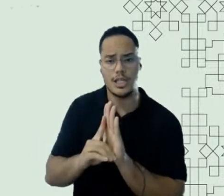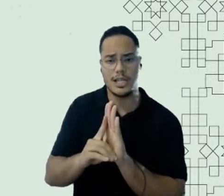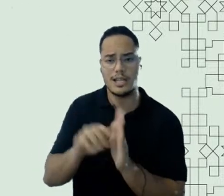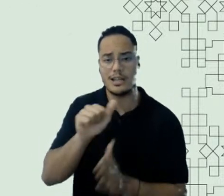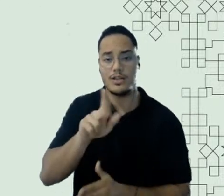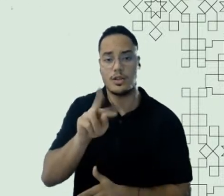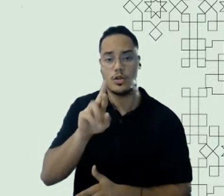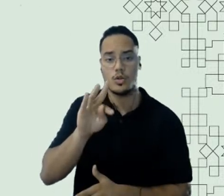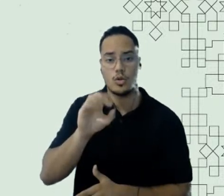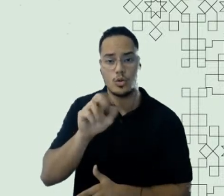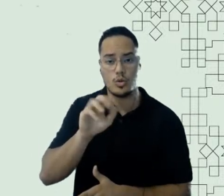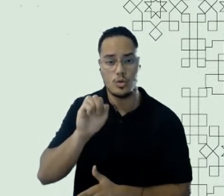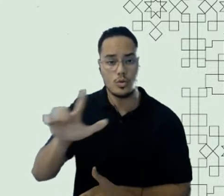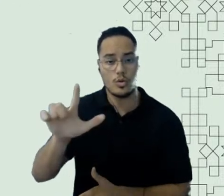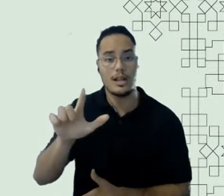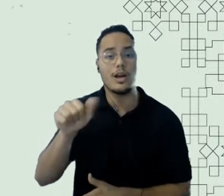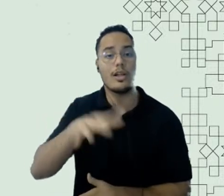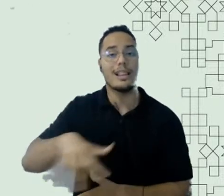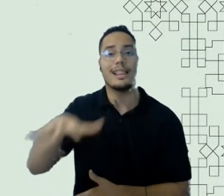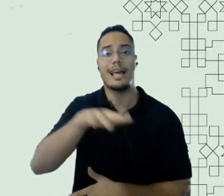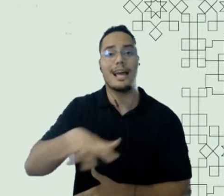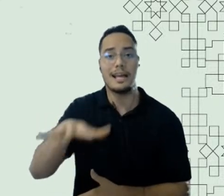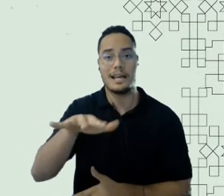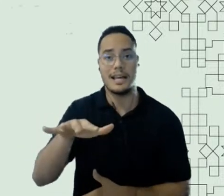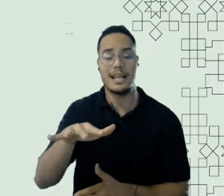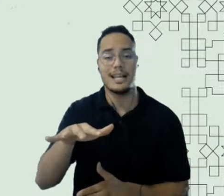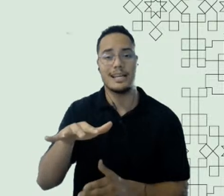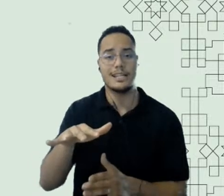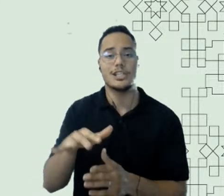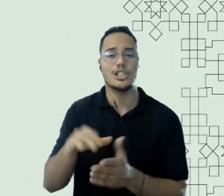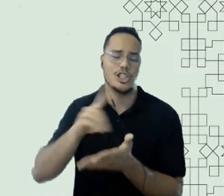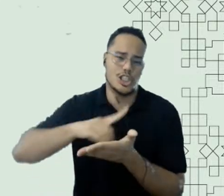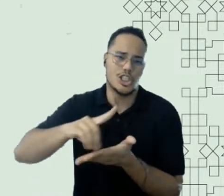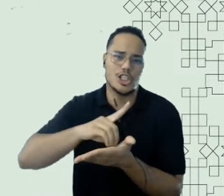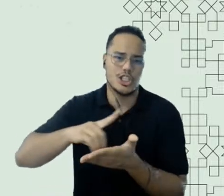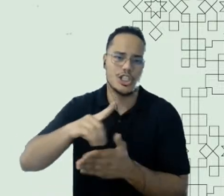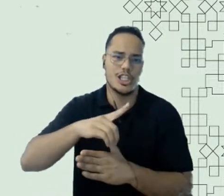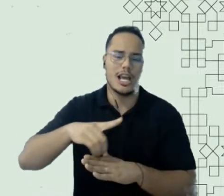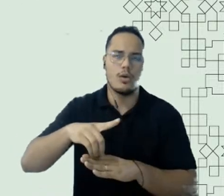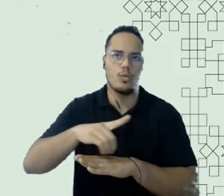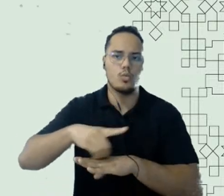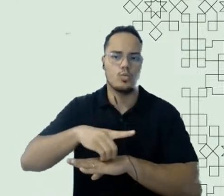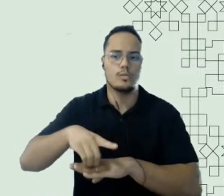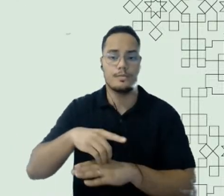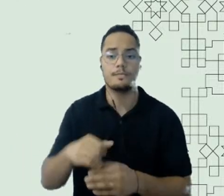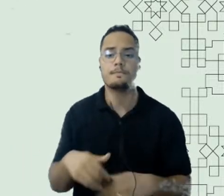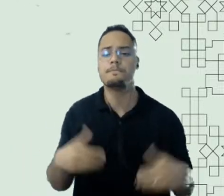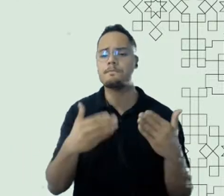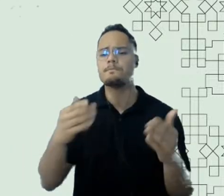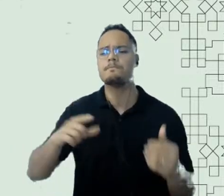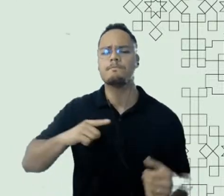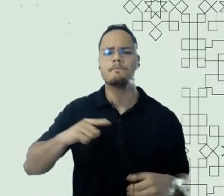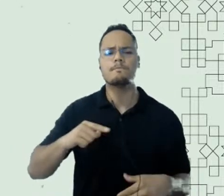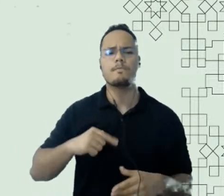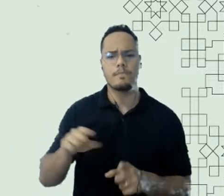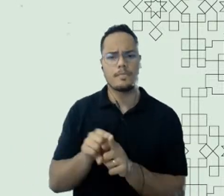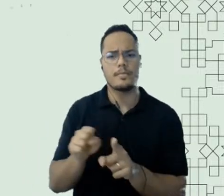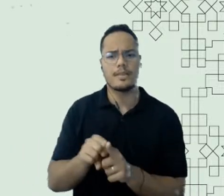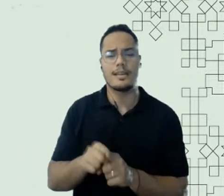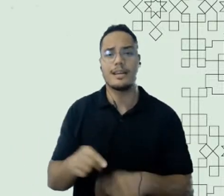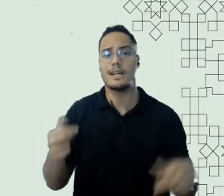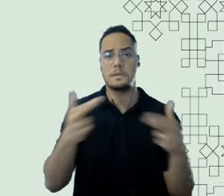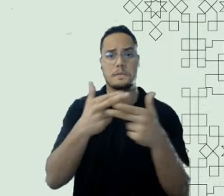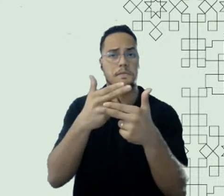specific about that directive and what place it takes in the different legislative